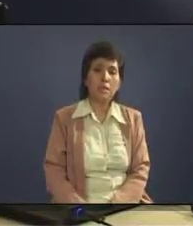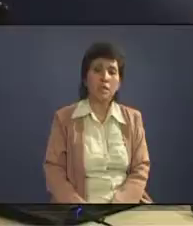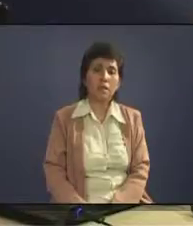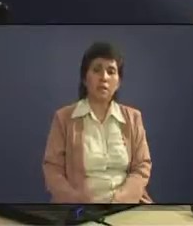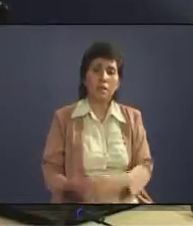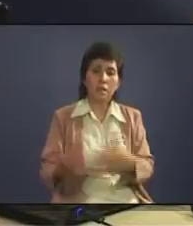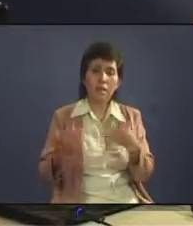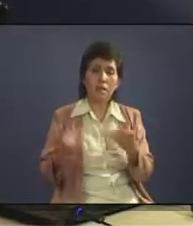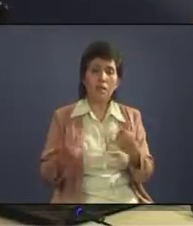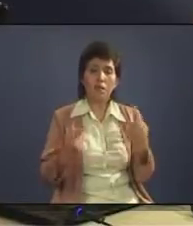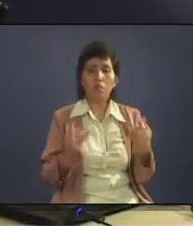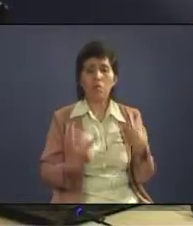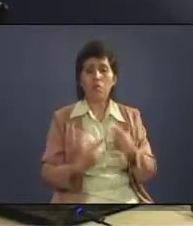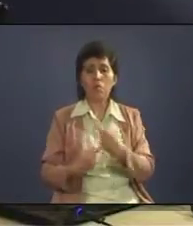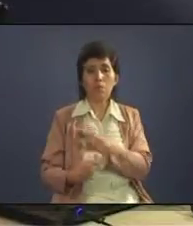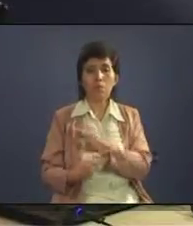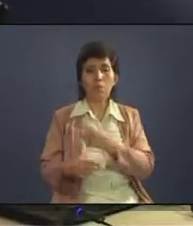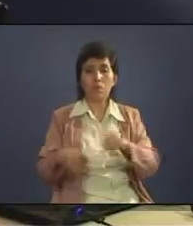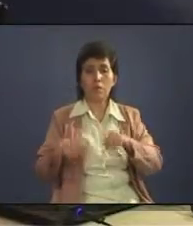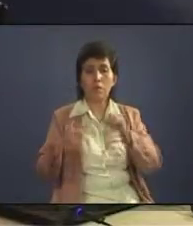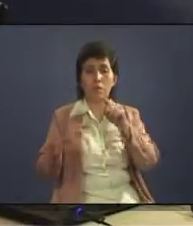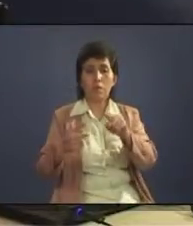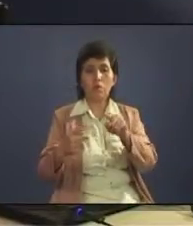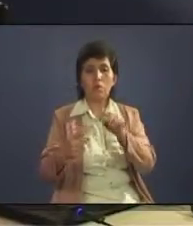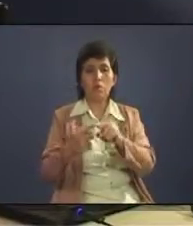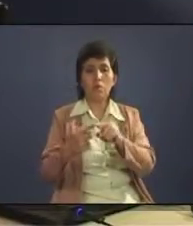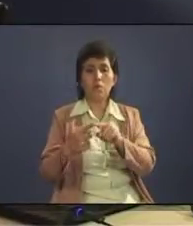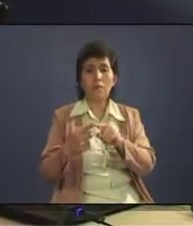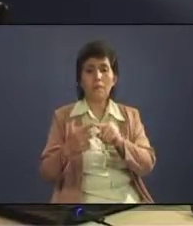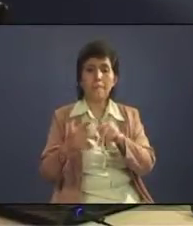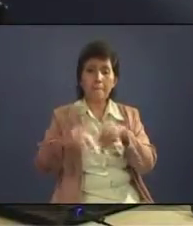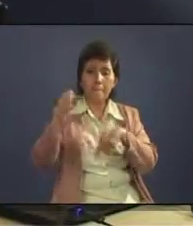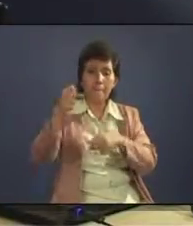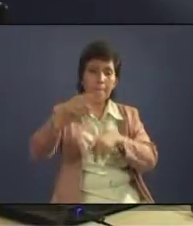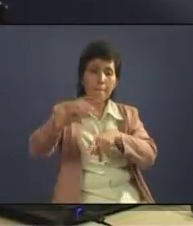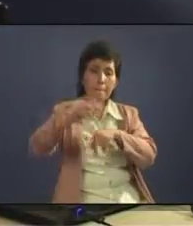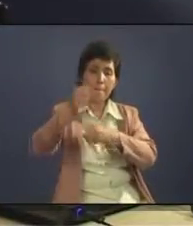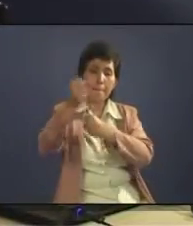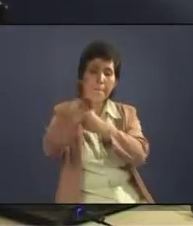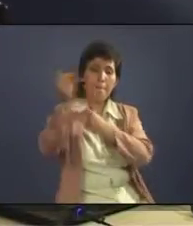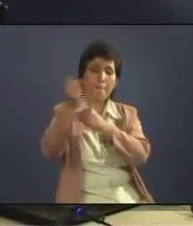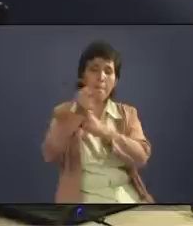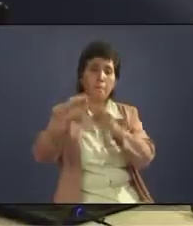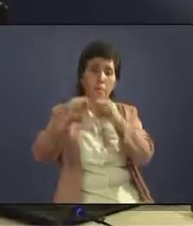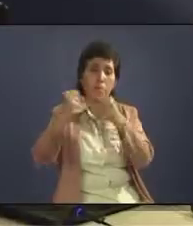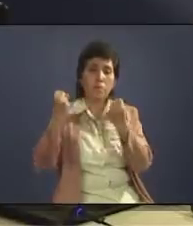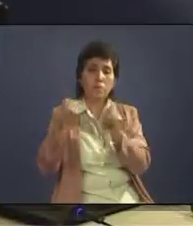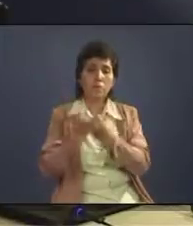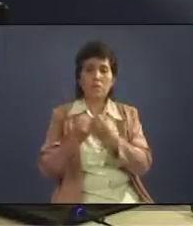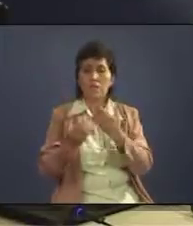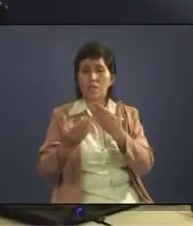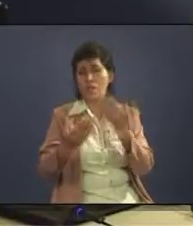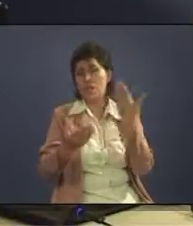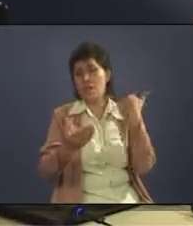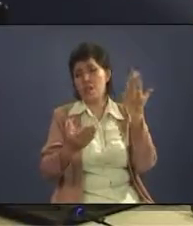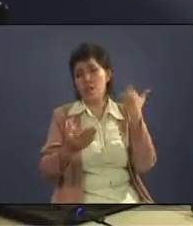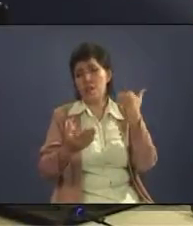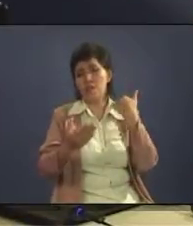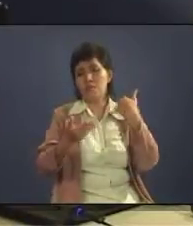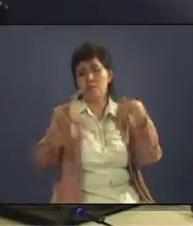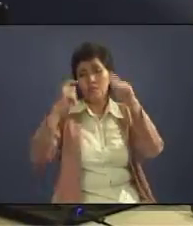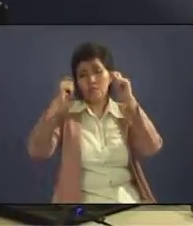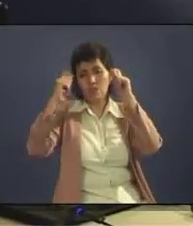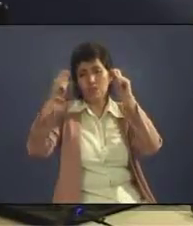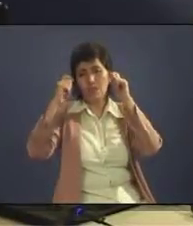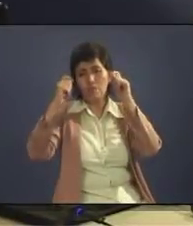now we go into next one. We go into prosocial. Now in the last tutorial I talked about why do people